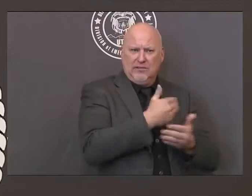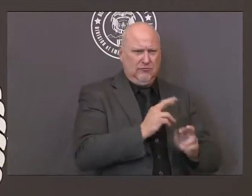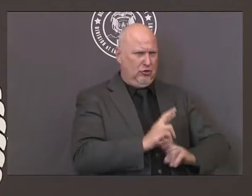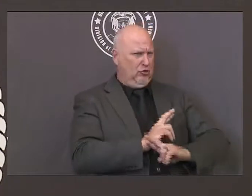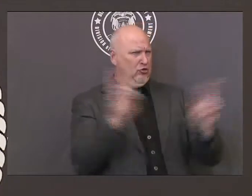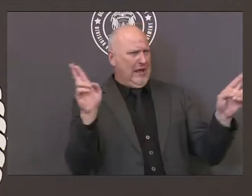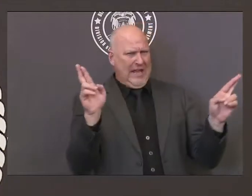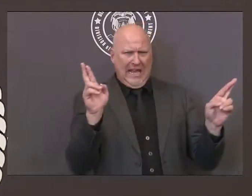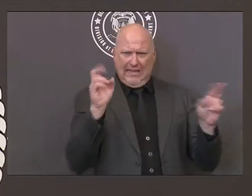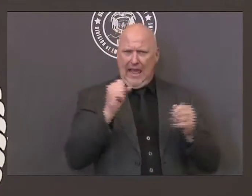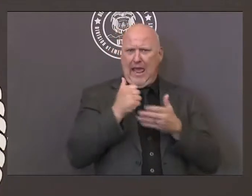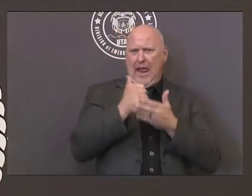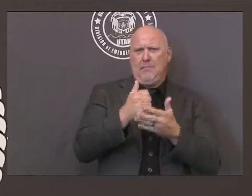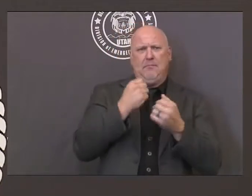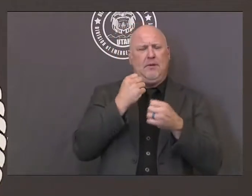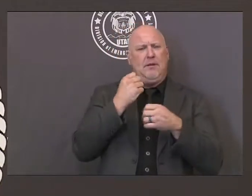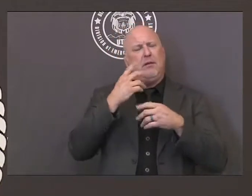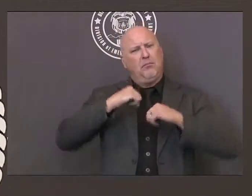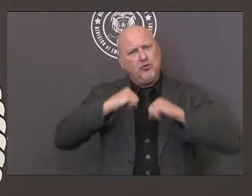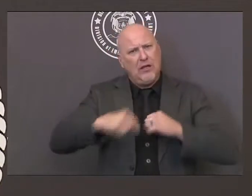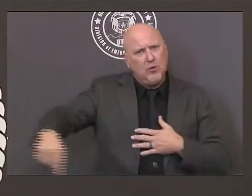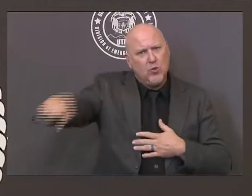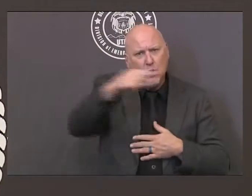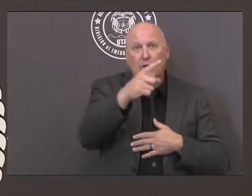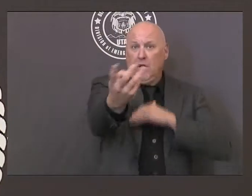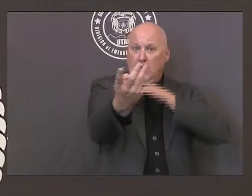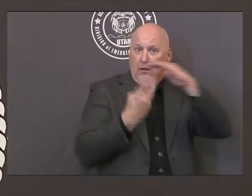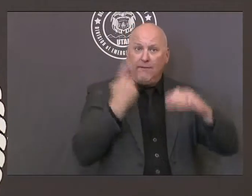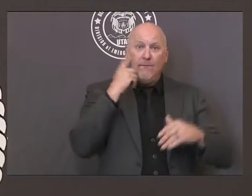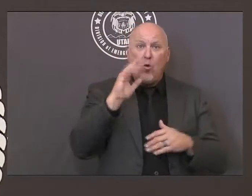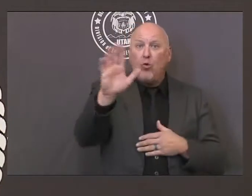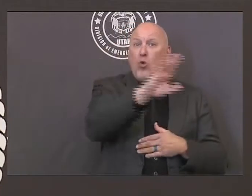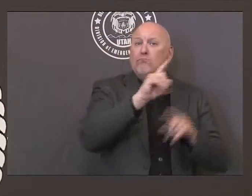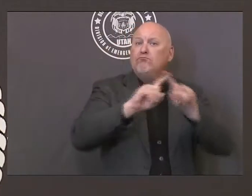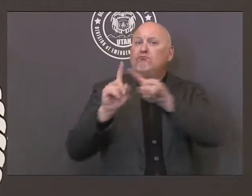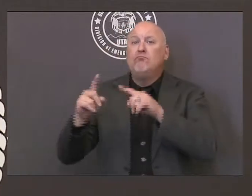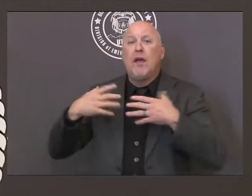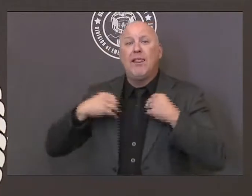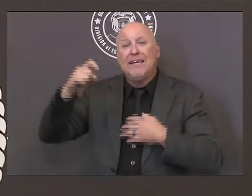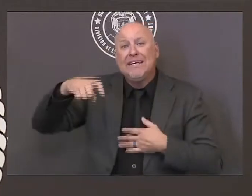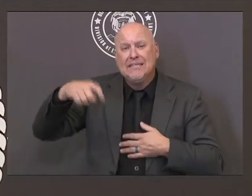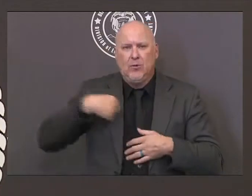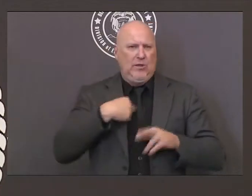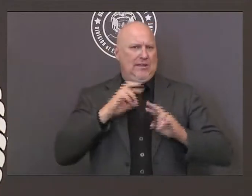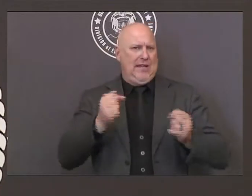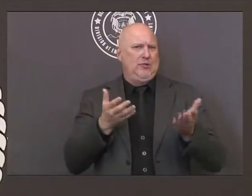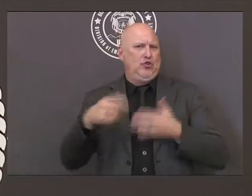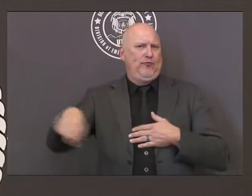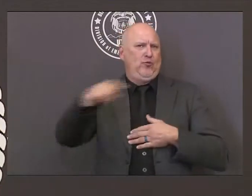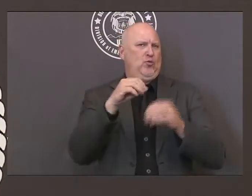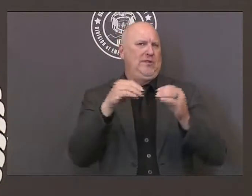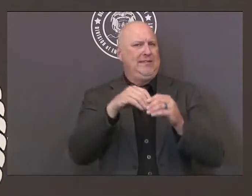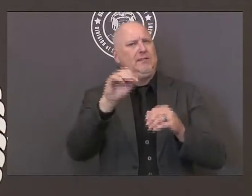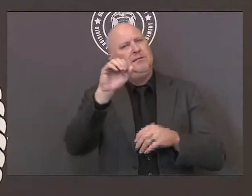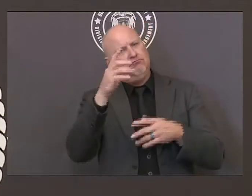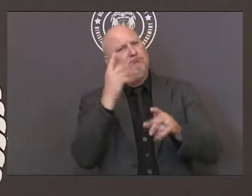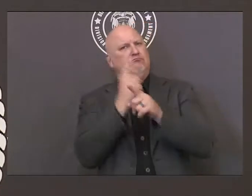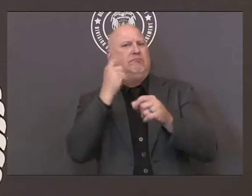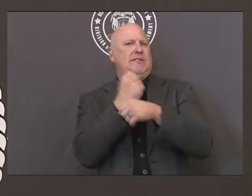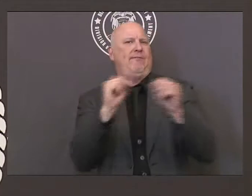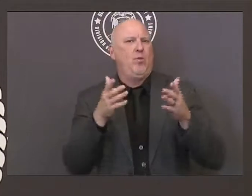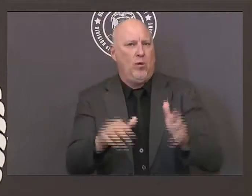keep our caregivers safe. So when you present to our clinics or you present to our emergency department, we screen